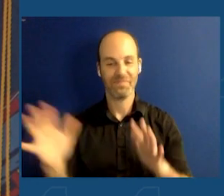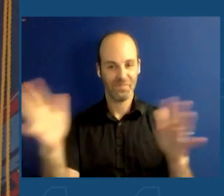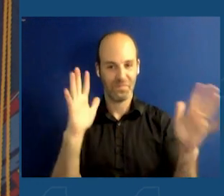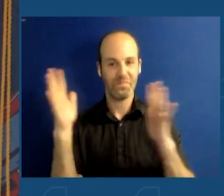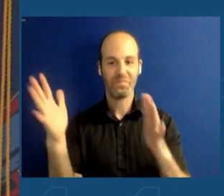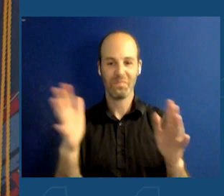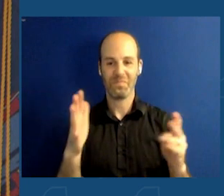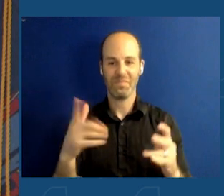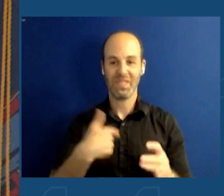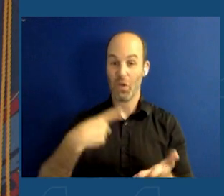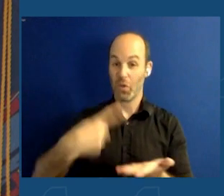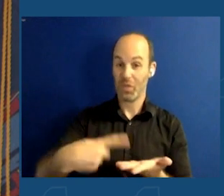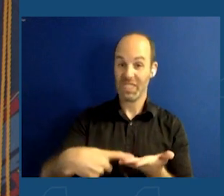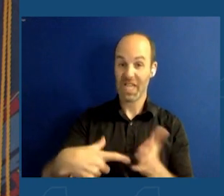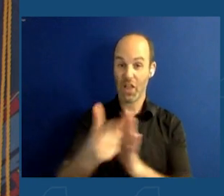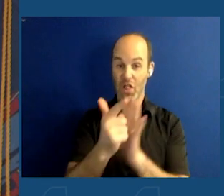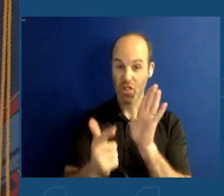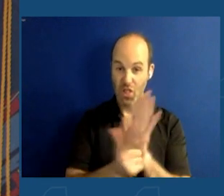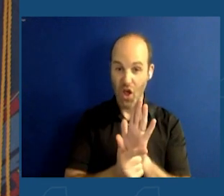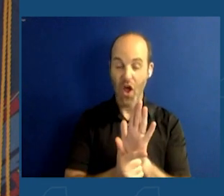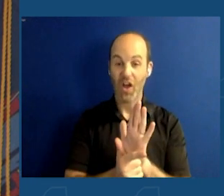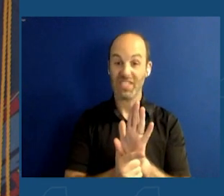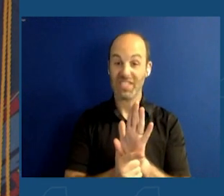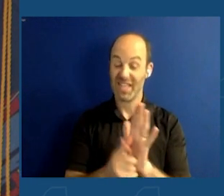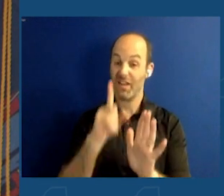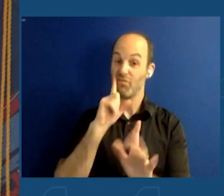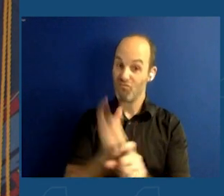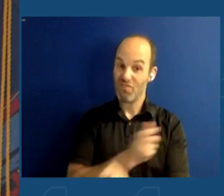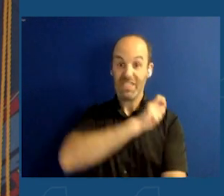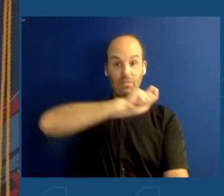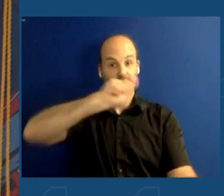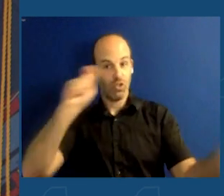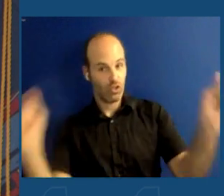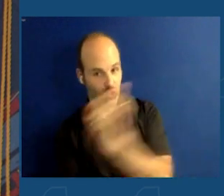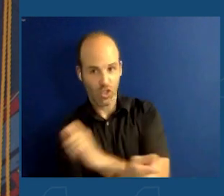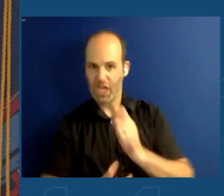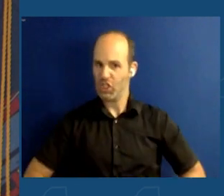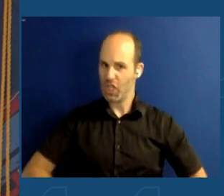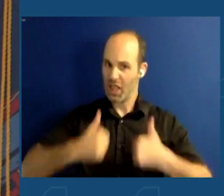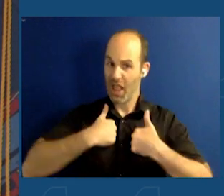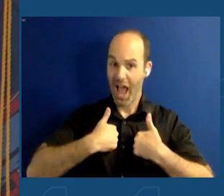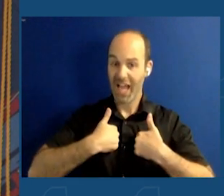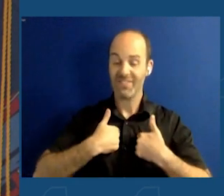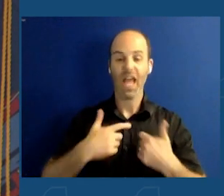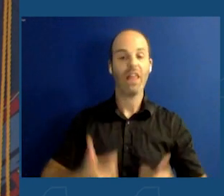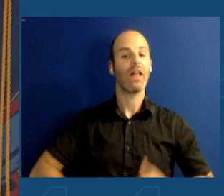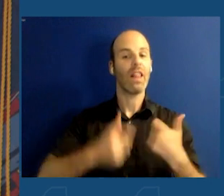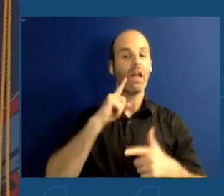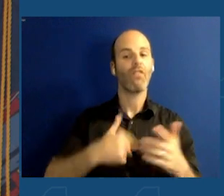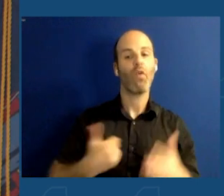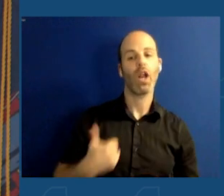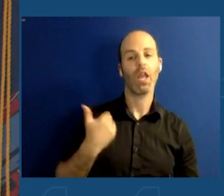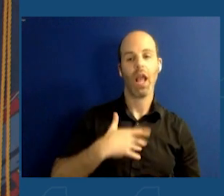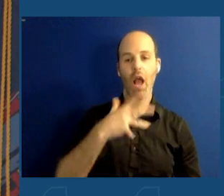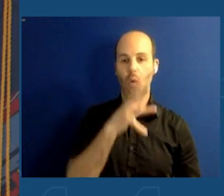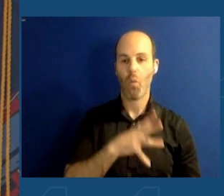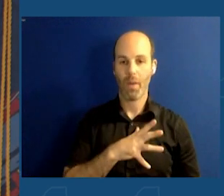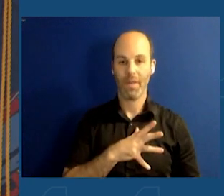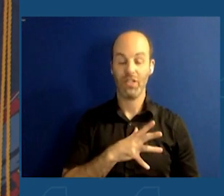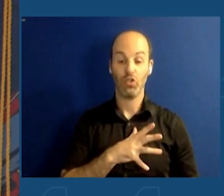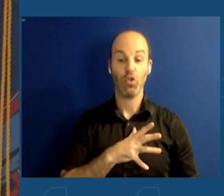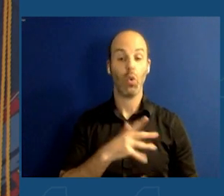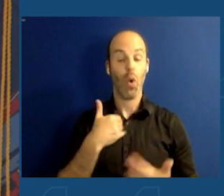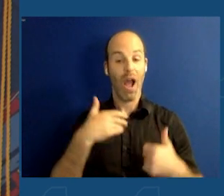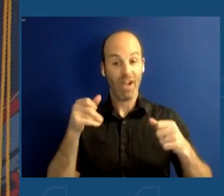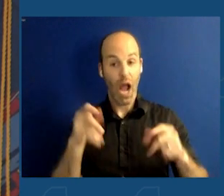We talk about laws that have radically changed people's lives, the lives of young women who have an opportunity to